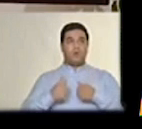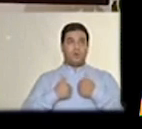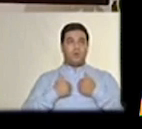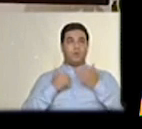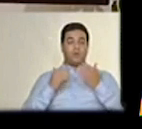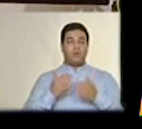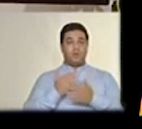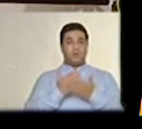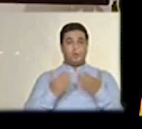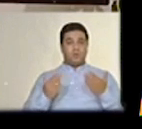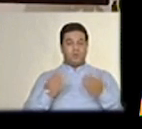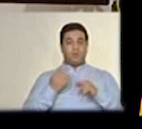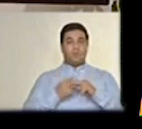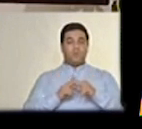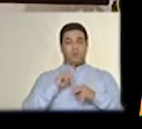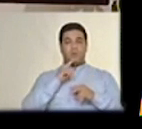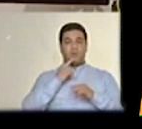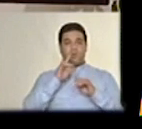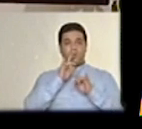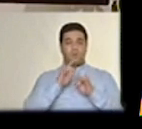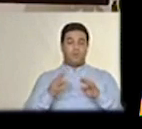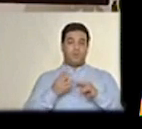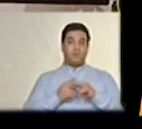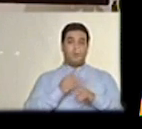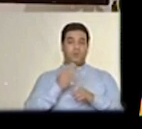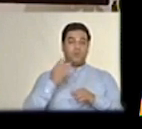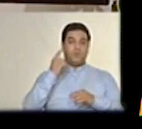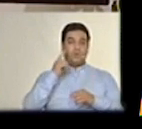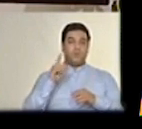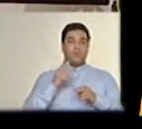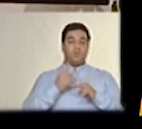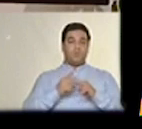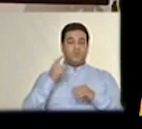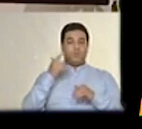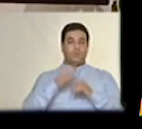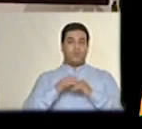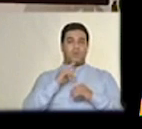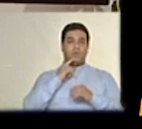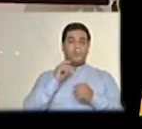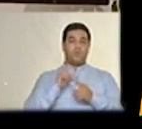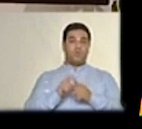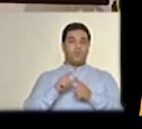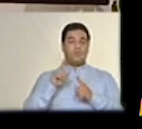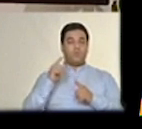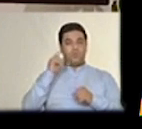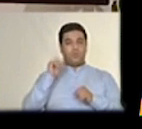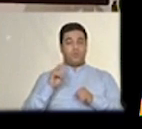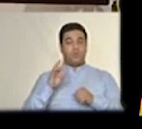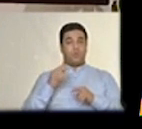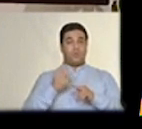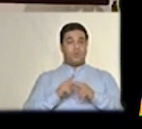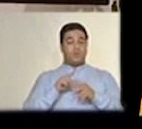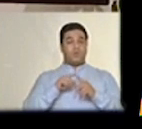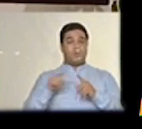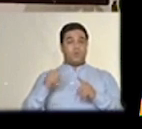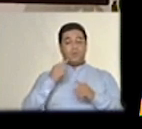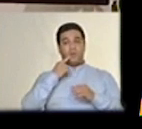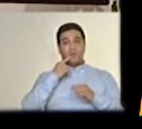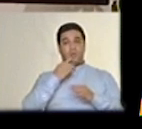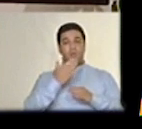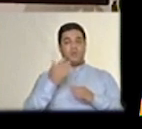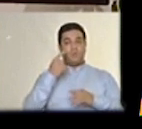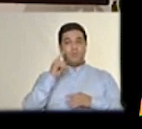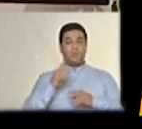ko'ring. Sizlarga bu qiyinchilik tug'dirmaydi. Siz o'ylaysizki, bu tushunarsiz so'zlar deb o'ylashingiz mumkin. Lekin o'sha davrning tilini